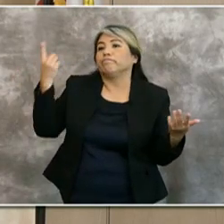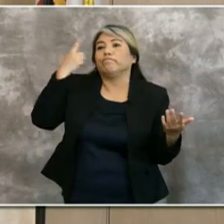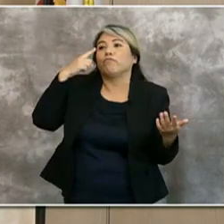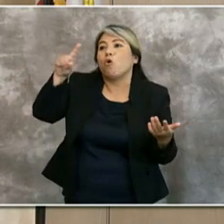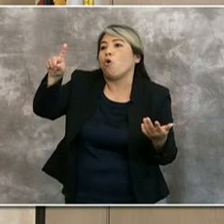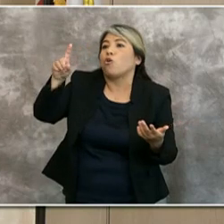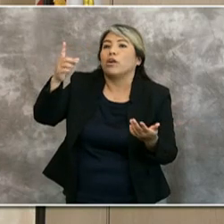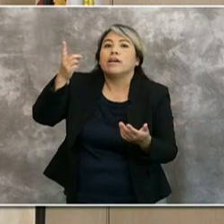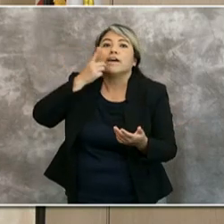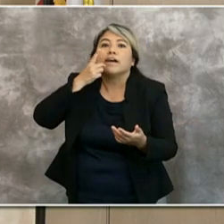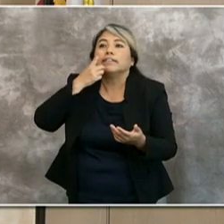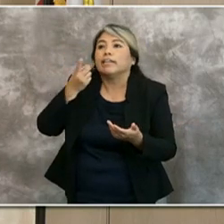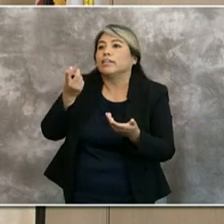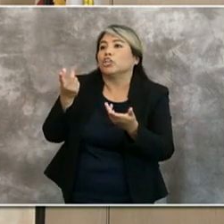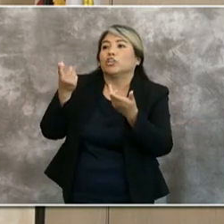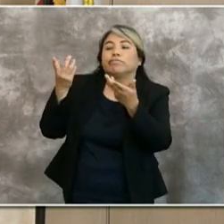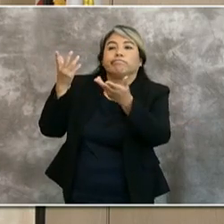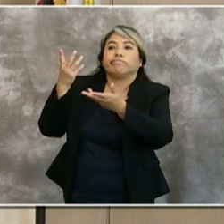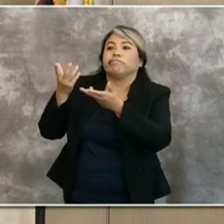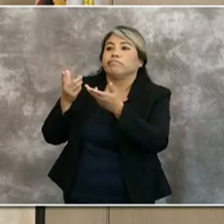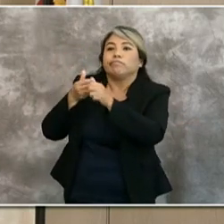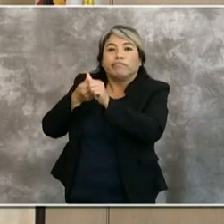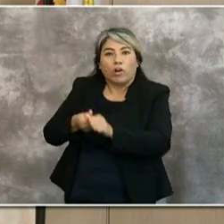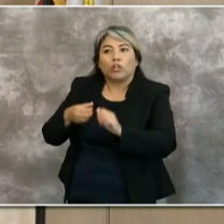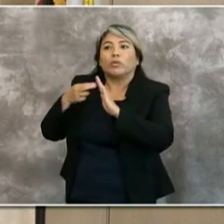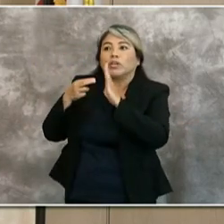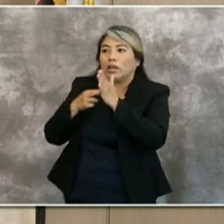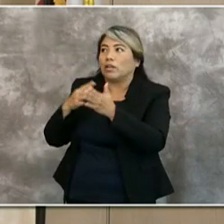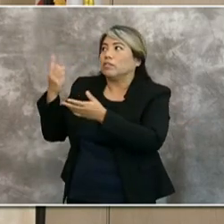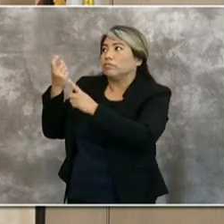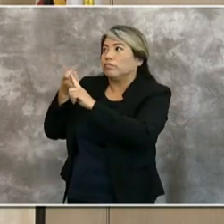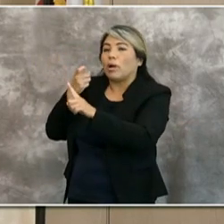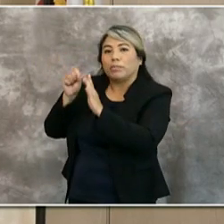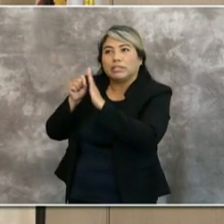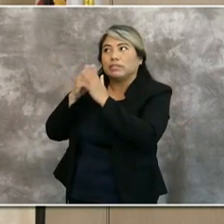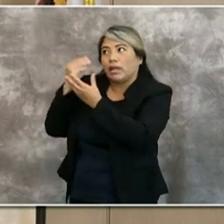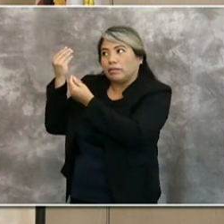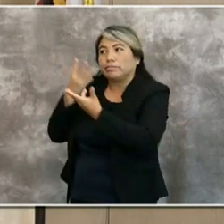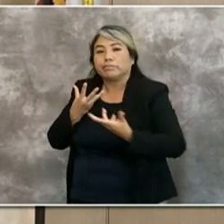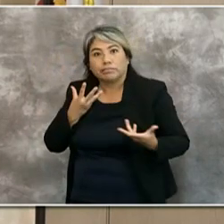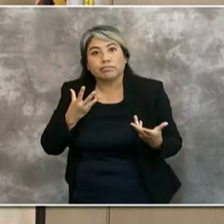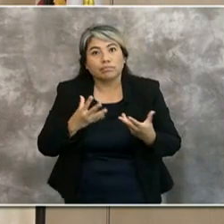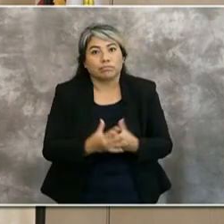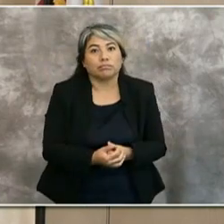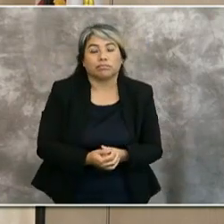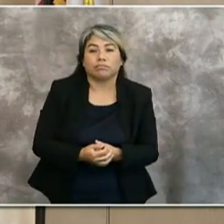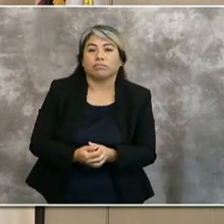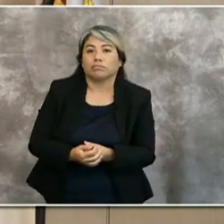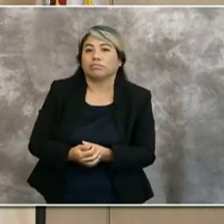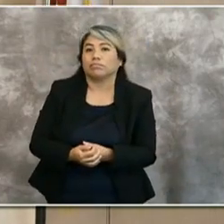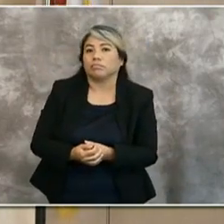for a dinner based on the guidance that we have to date received from the state.